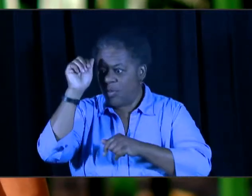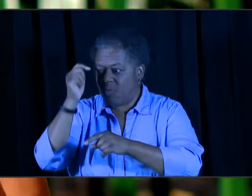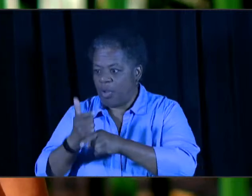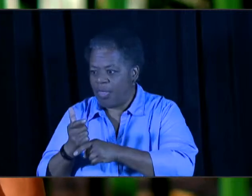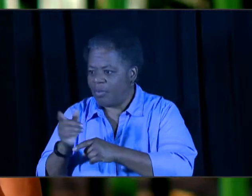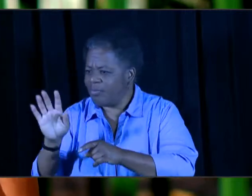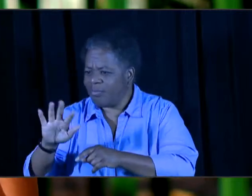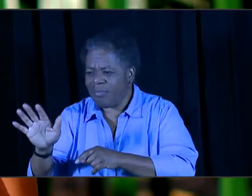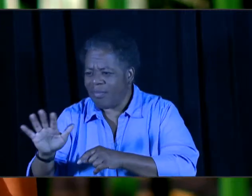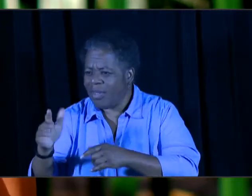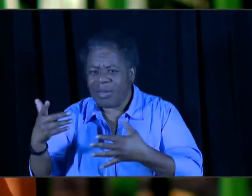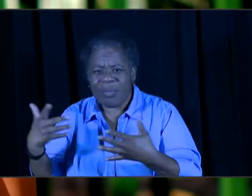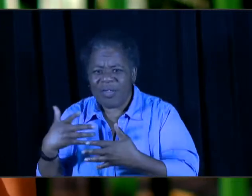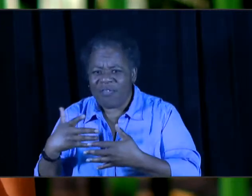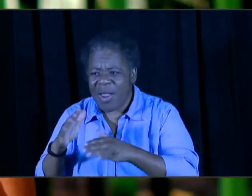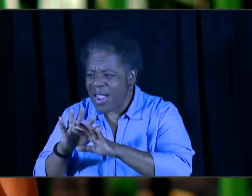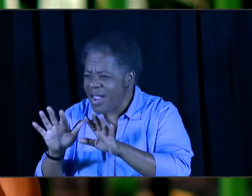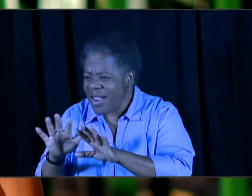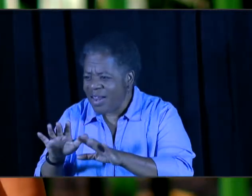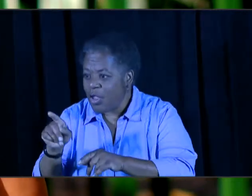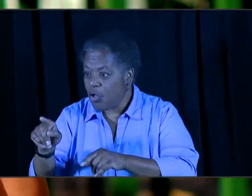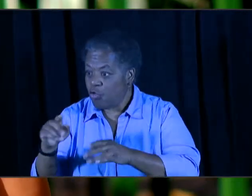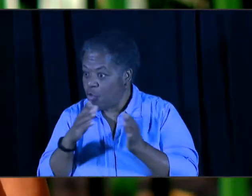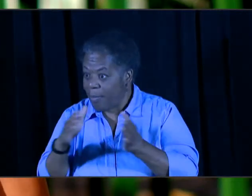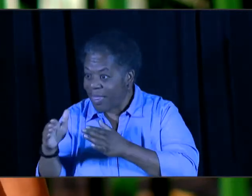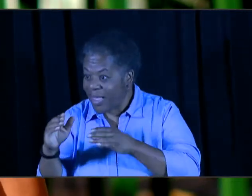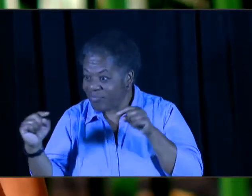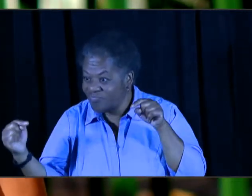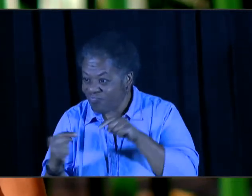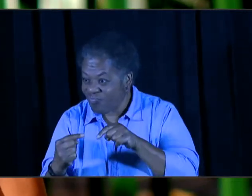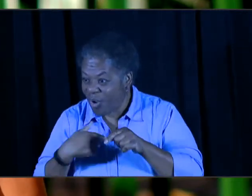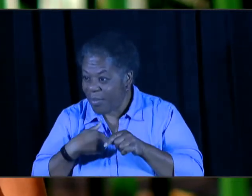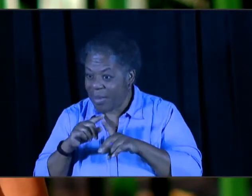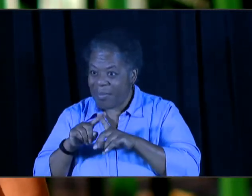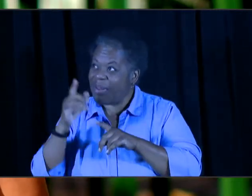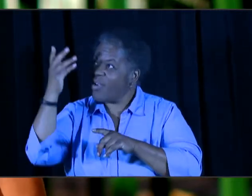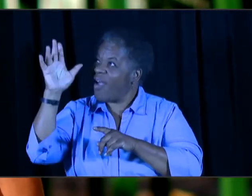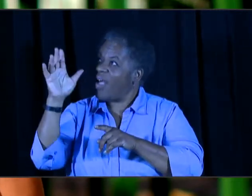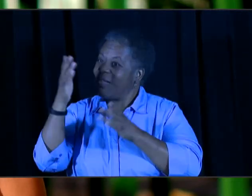afraid. You intended to harm me, but God intended it for